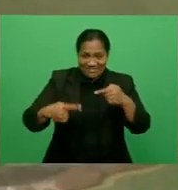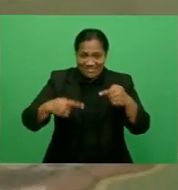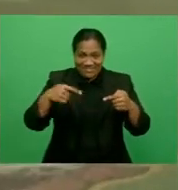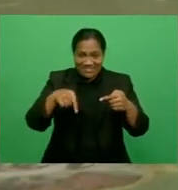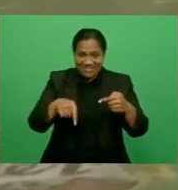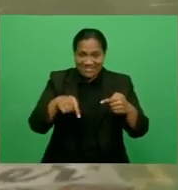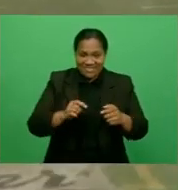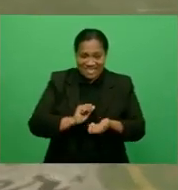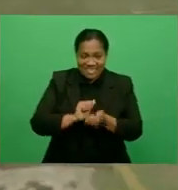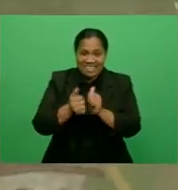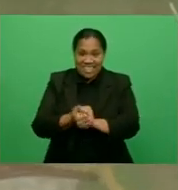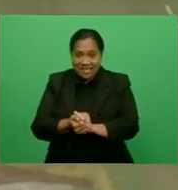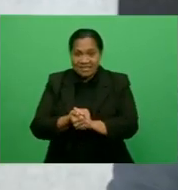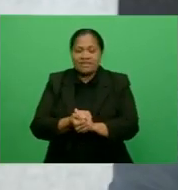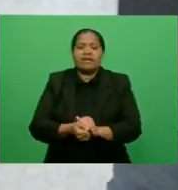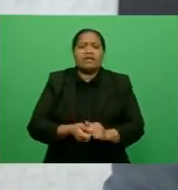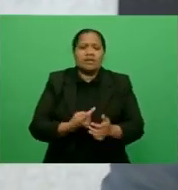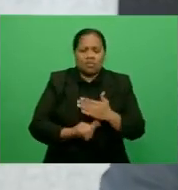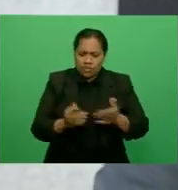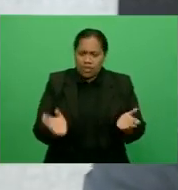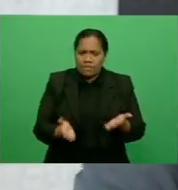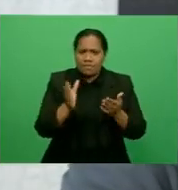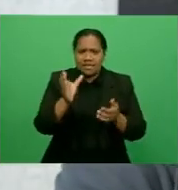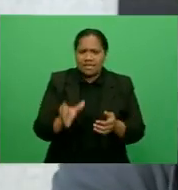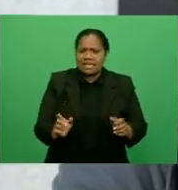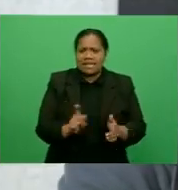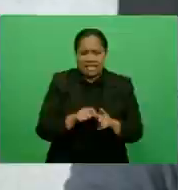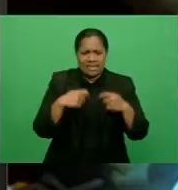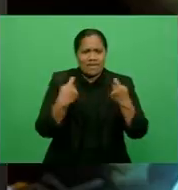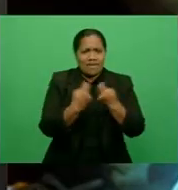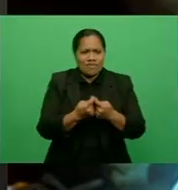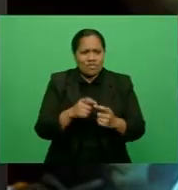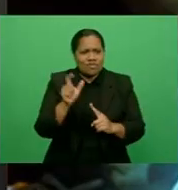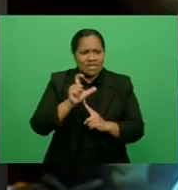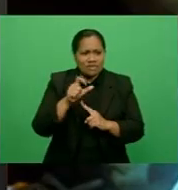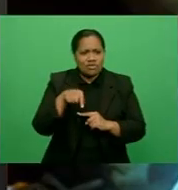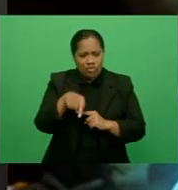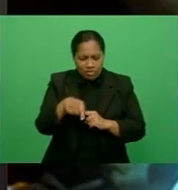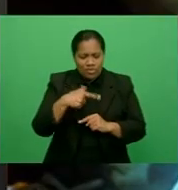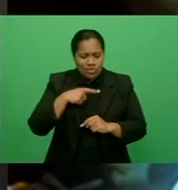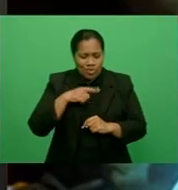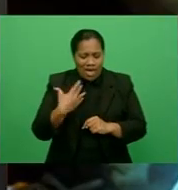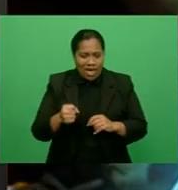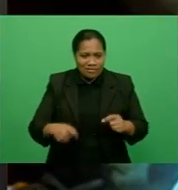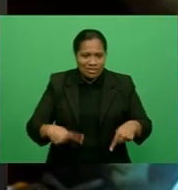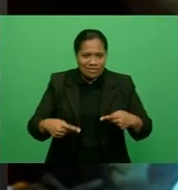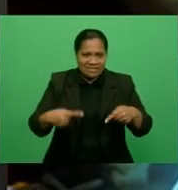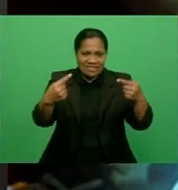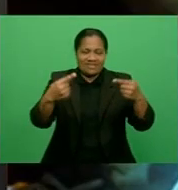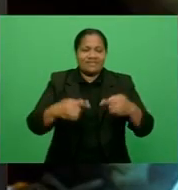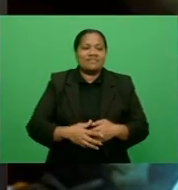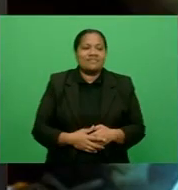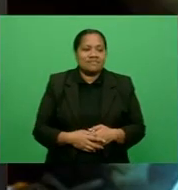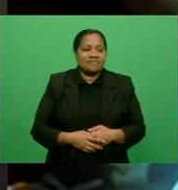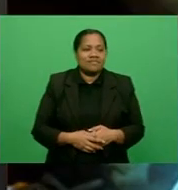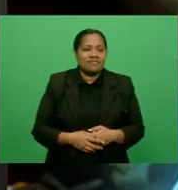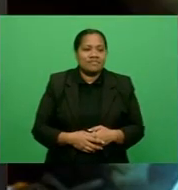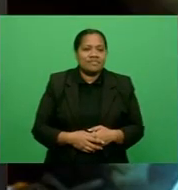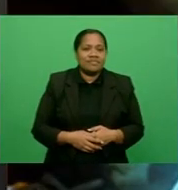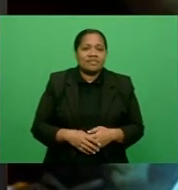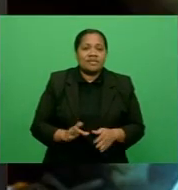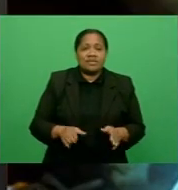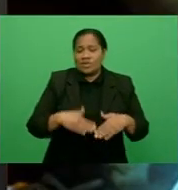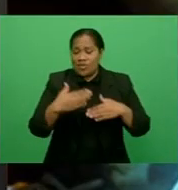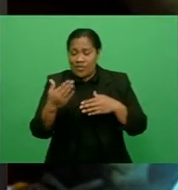to where it's due to the players and the teams and the captains. This tournament is about them. The combat Owi Nakao Babas are banking